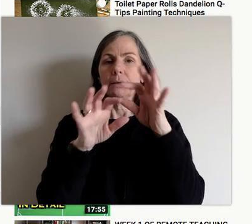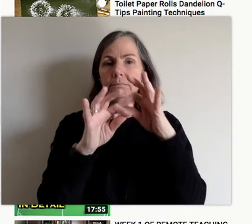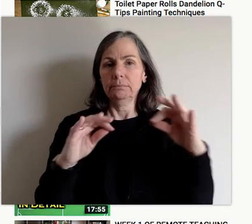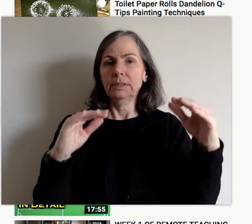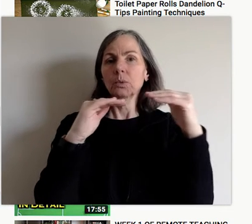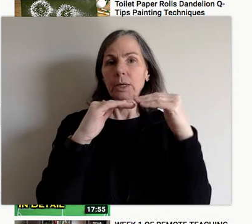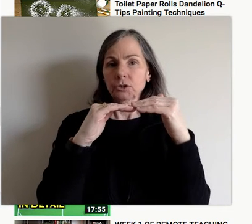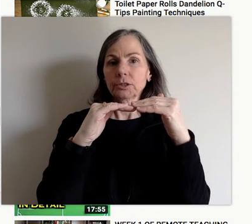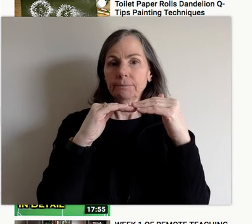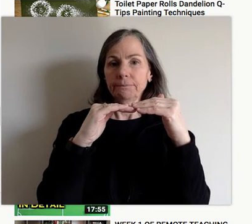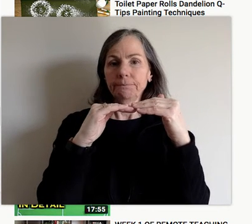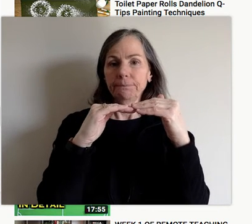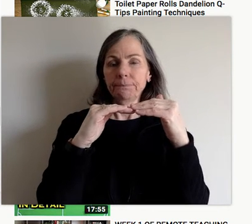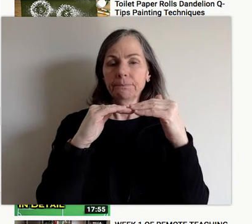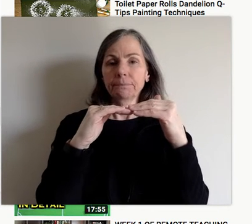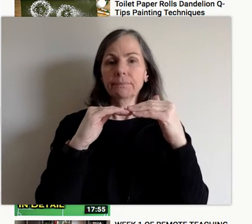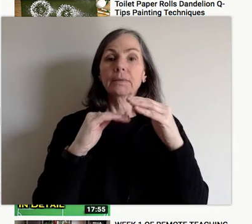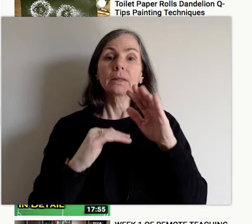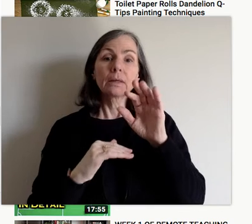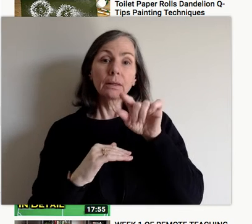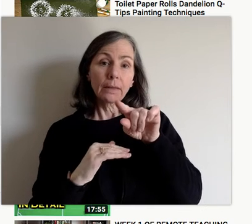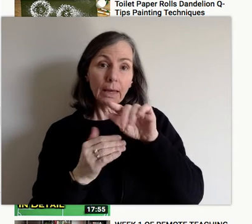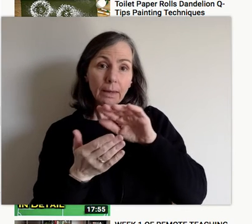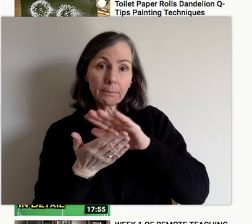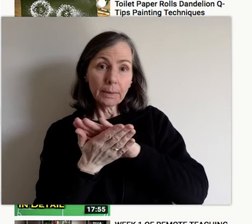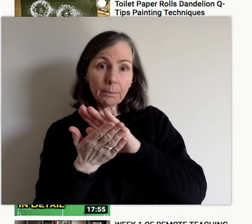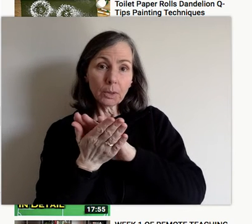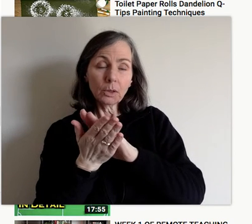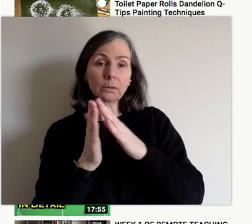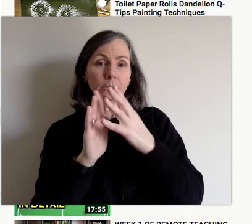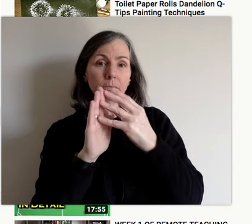So here are the notes that we are going to be taking.